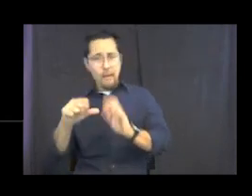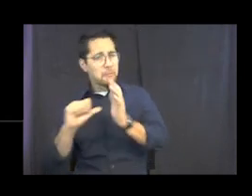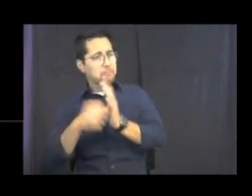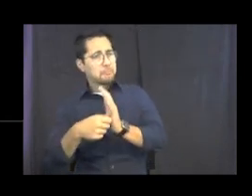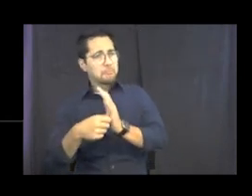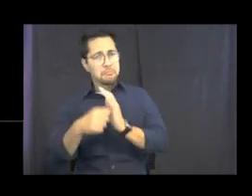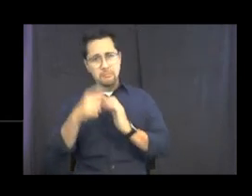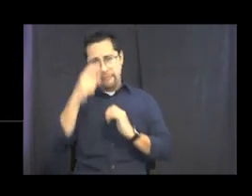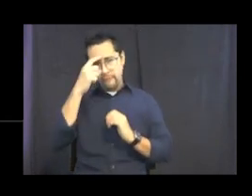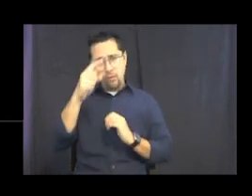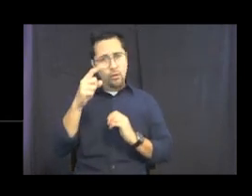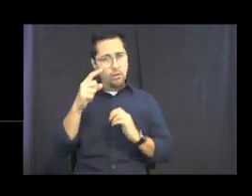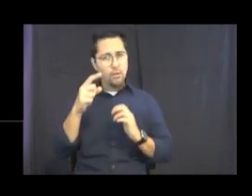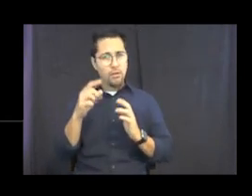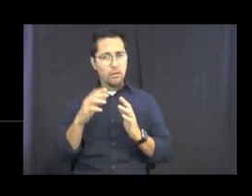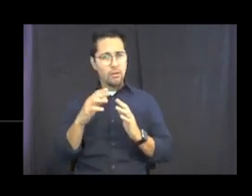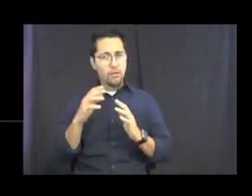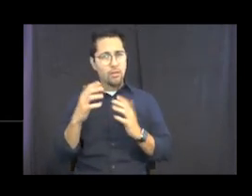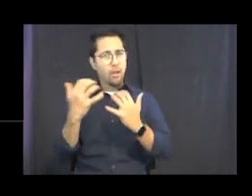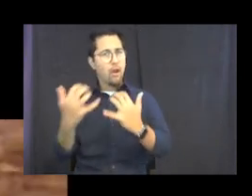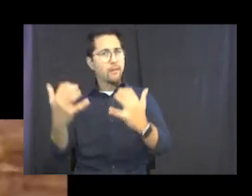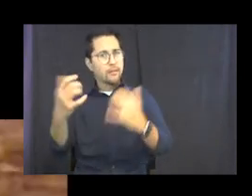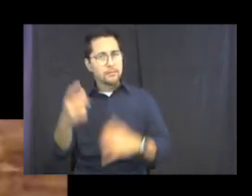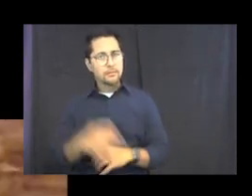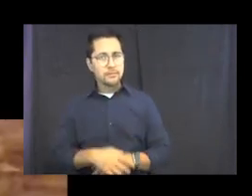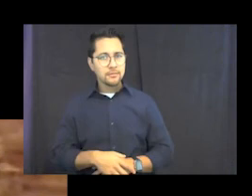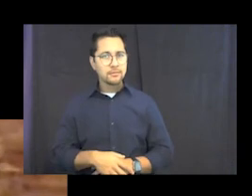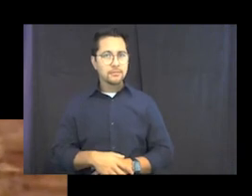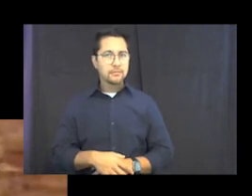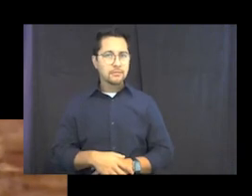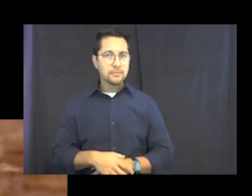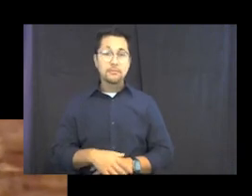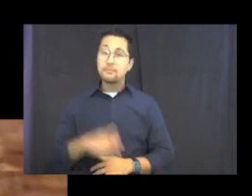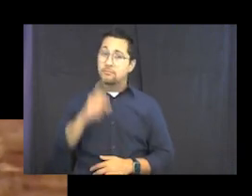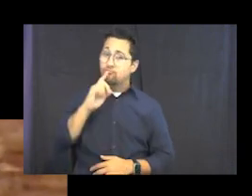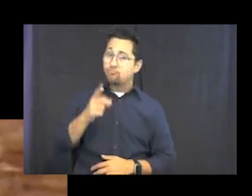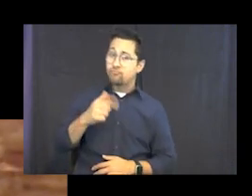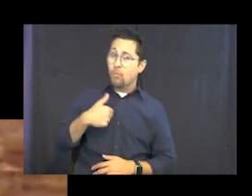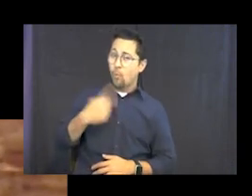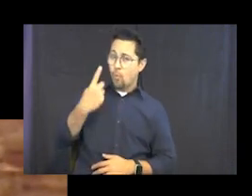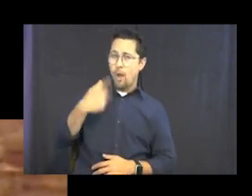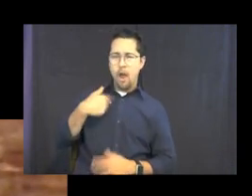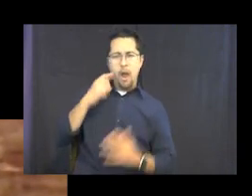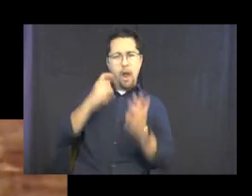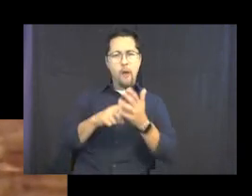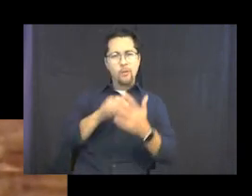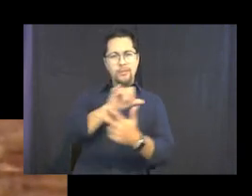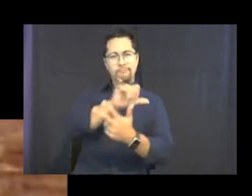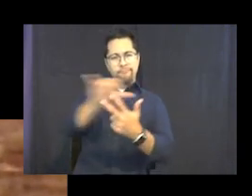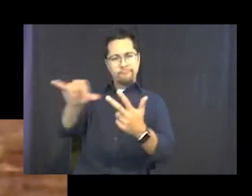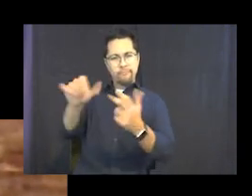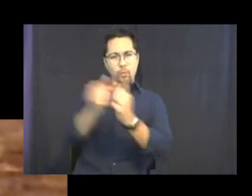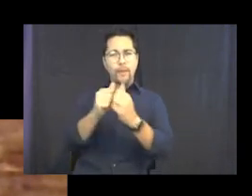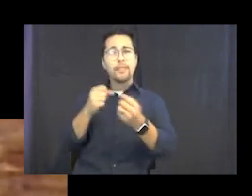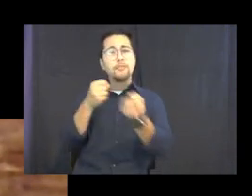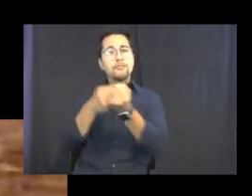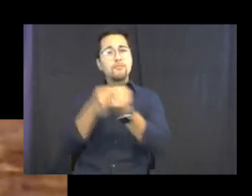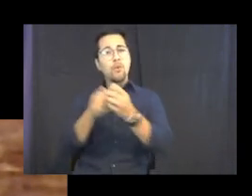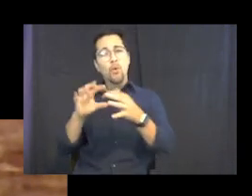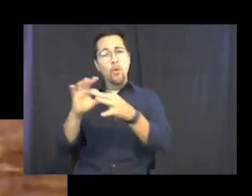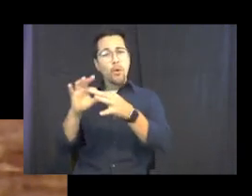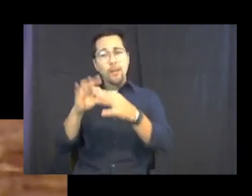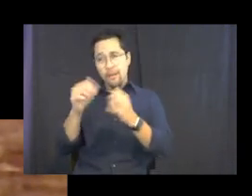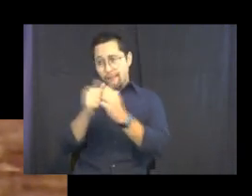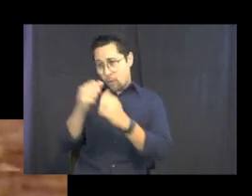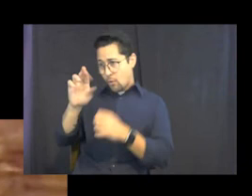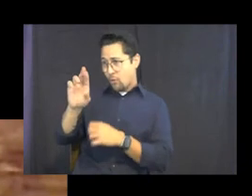for more of a global picture for the audience? Basically, the thing that I see in common with support coordination for